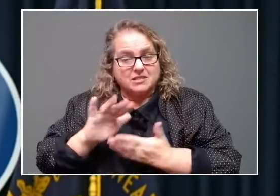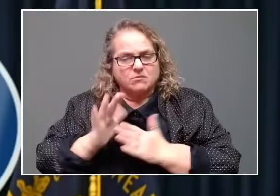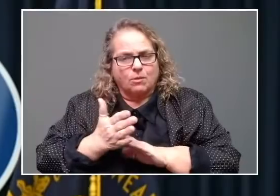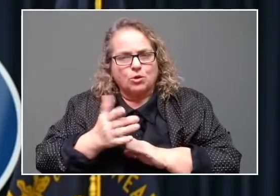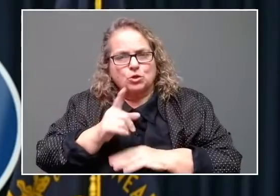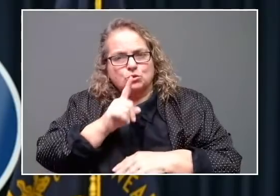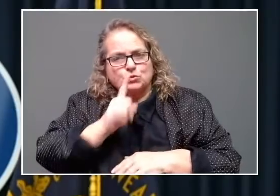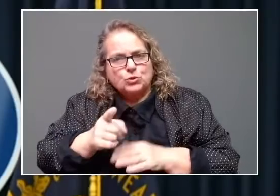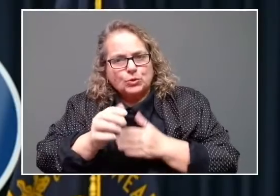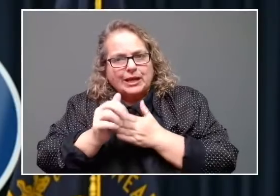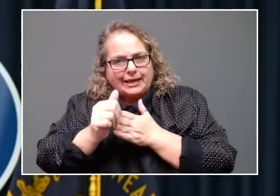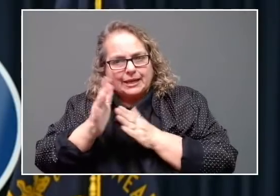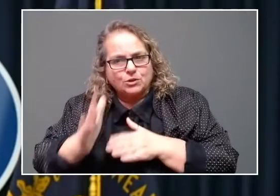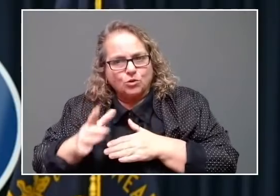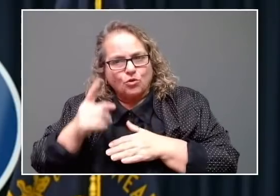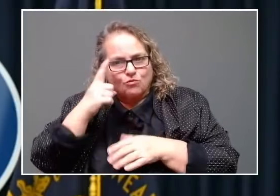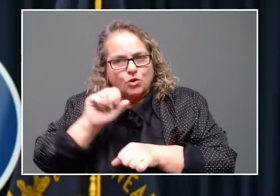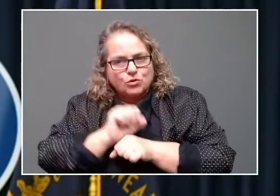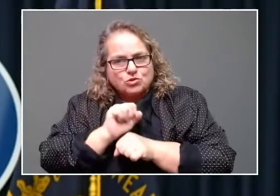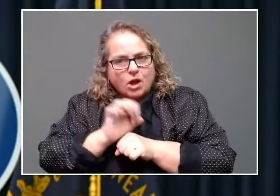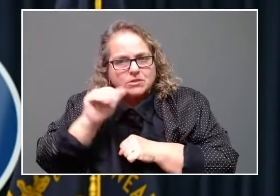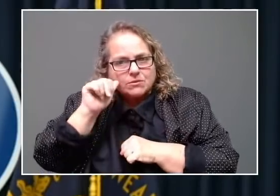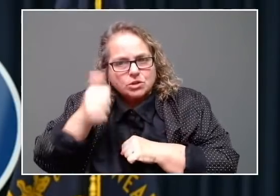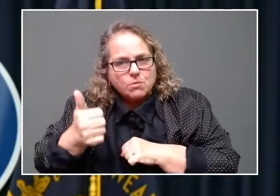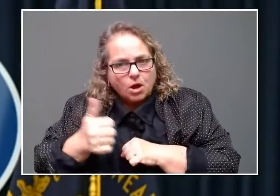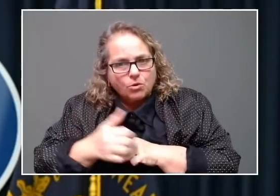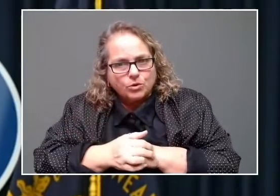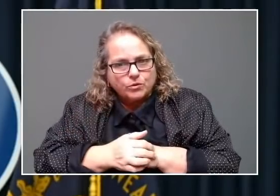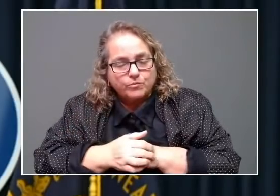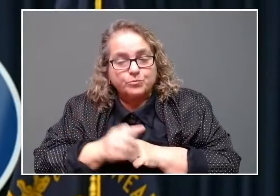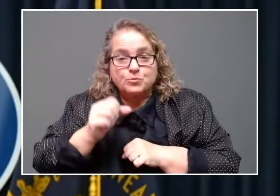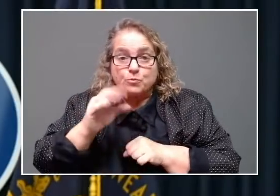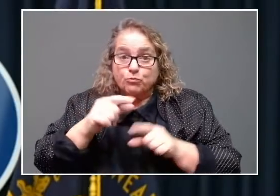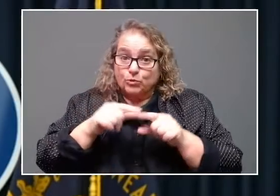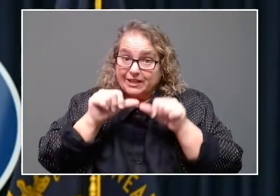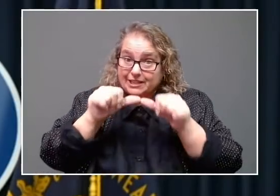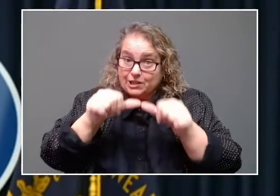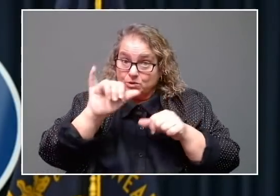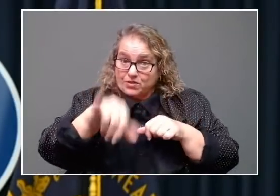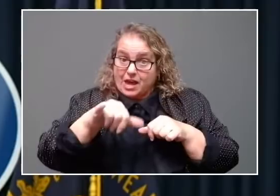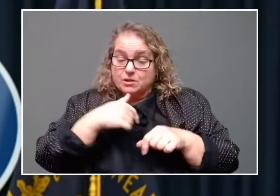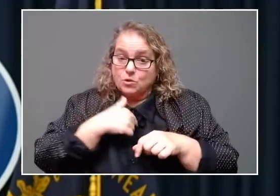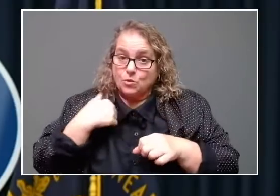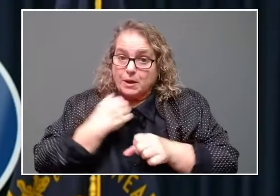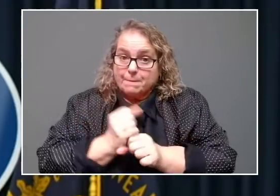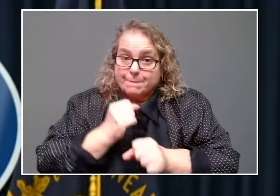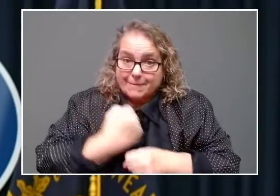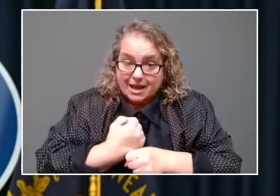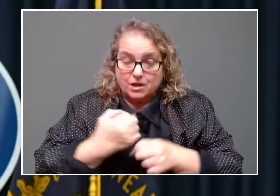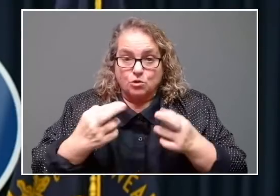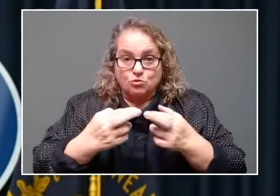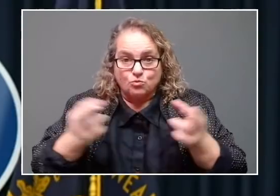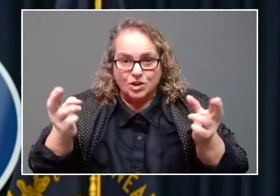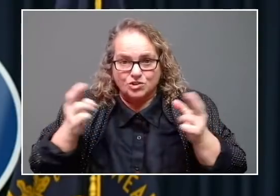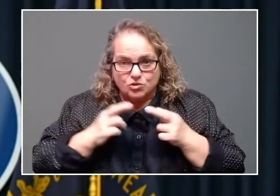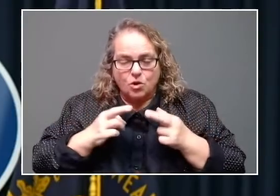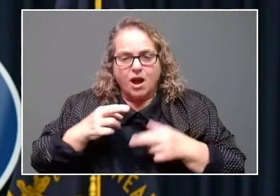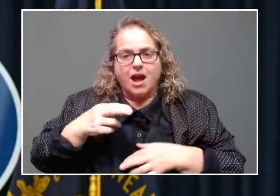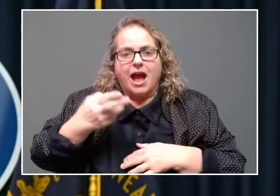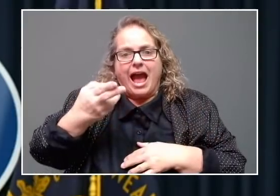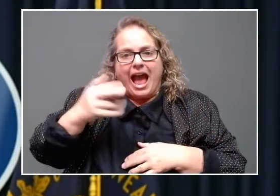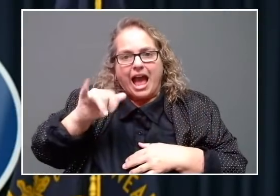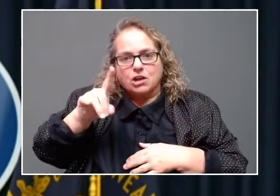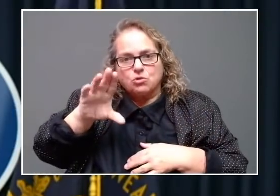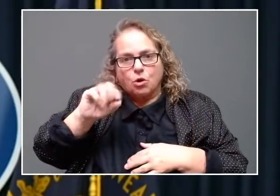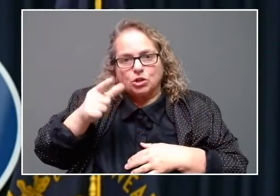of tomorrow. So, to continue that, we formed a regional hydrogen hub work group to develop